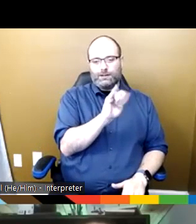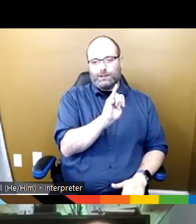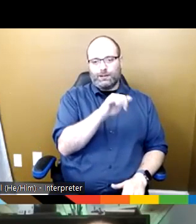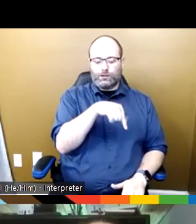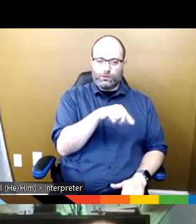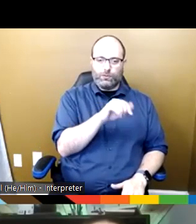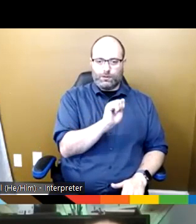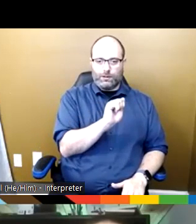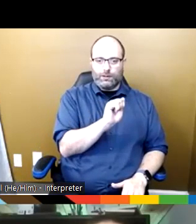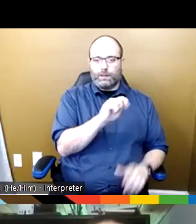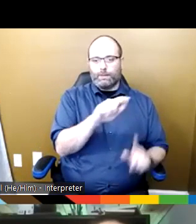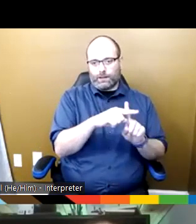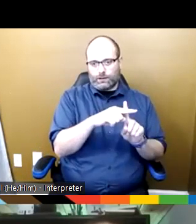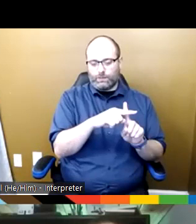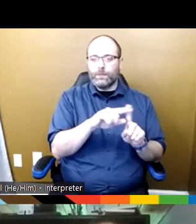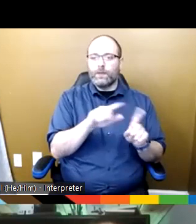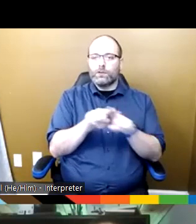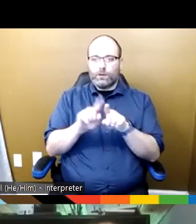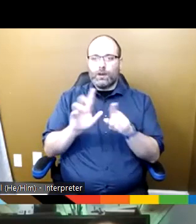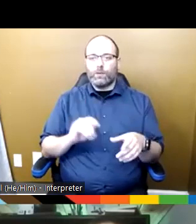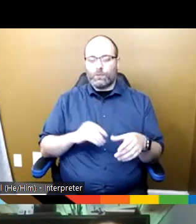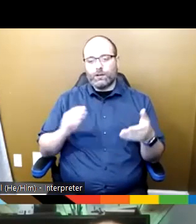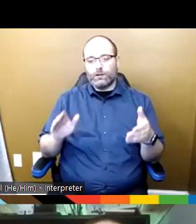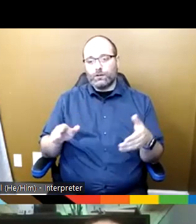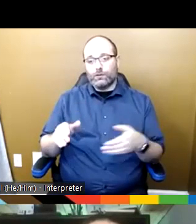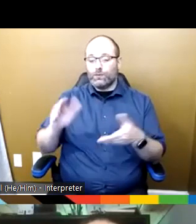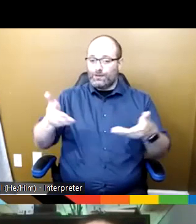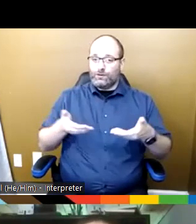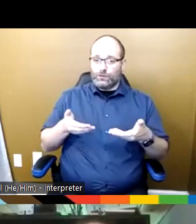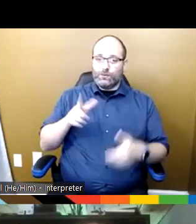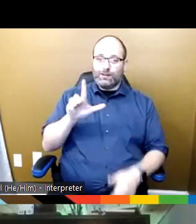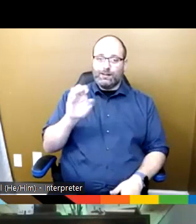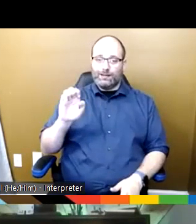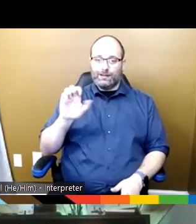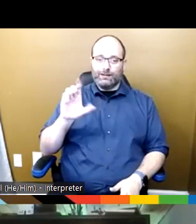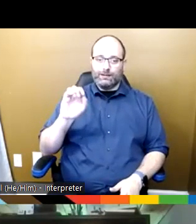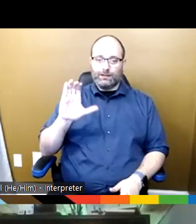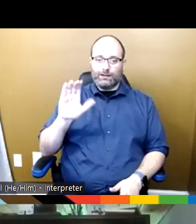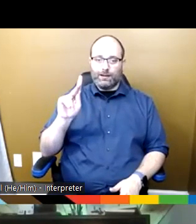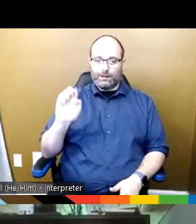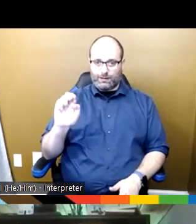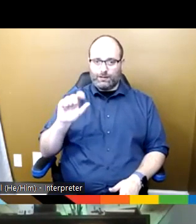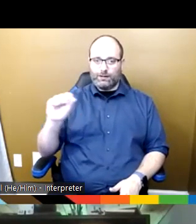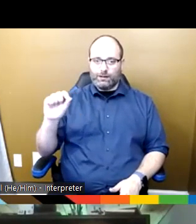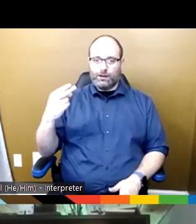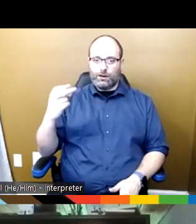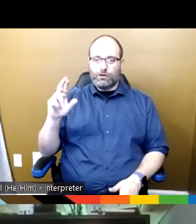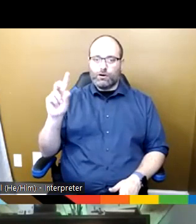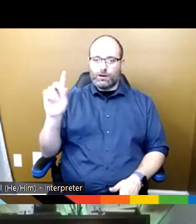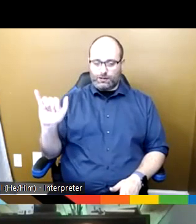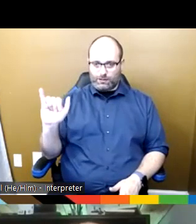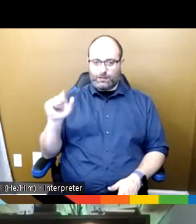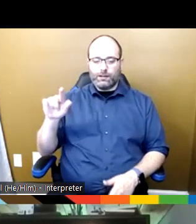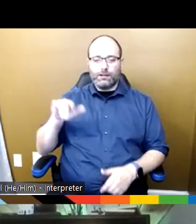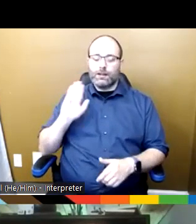for us, Lee Lockhardy, who will be setting up the stage for today's session and will introduce all the amazing speakers that we have for